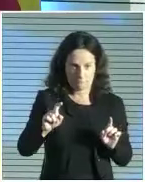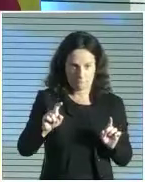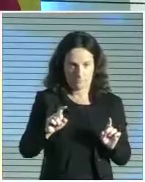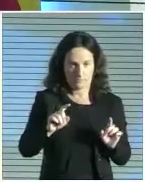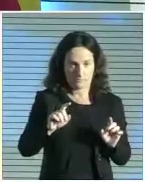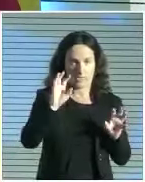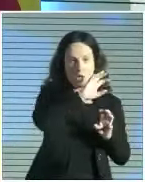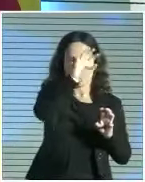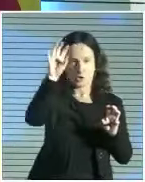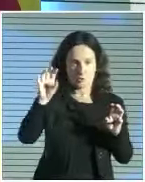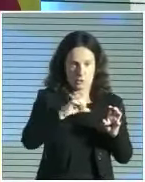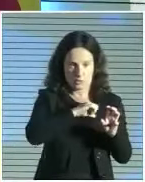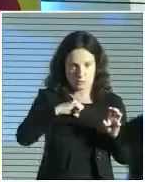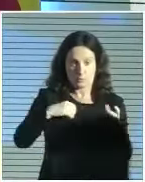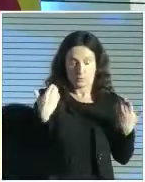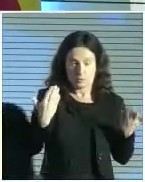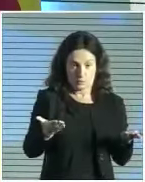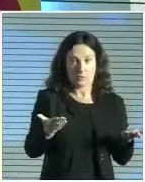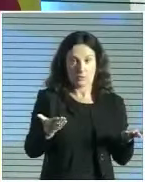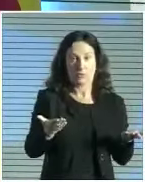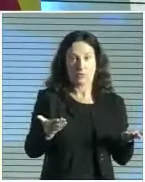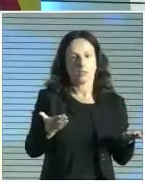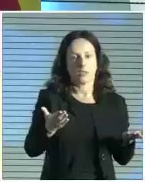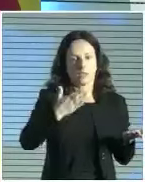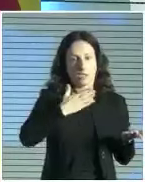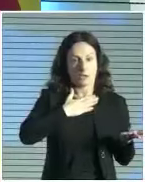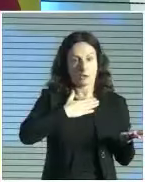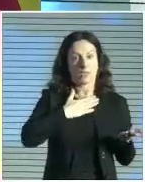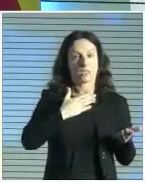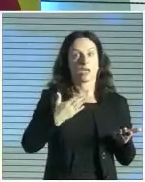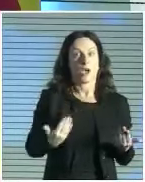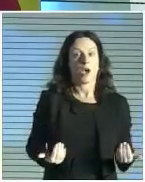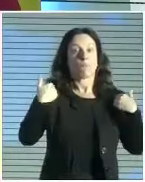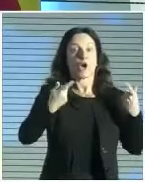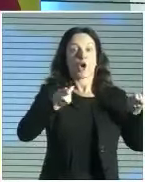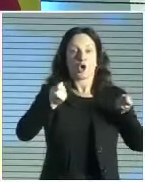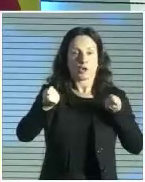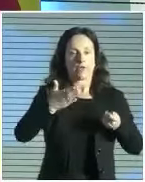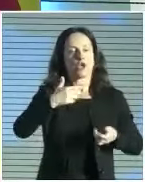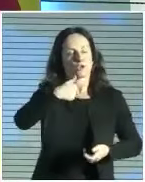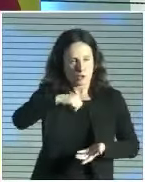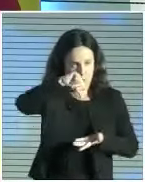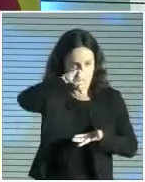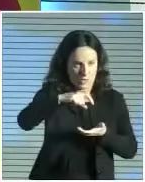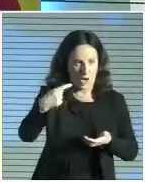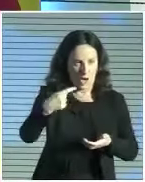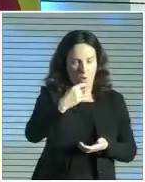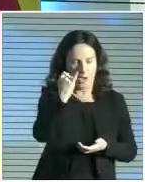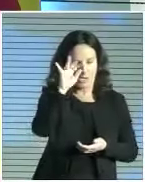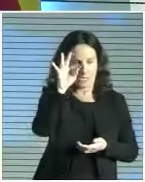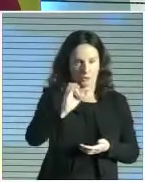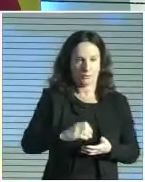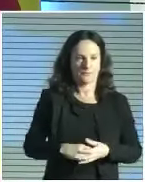just get that right. Subnational level, you are Subnational. cooperating over there as ministries of tourism. I also witnessed